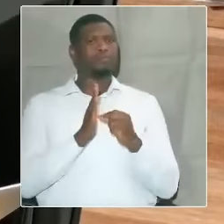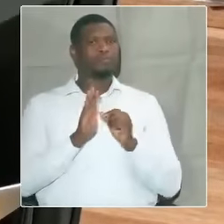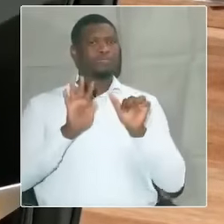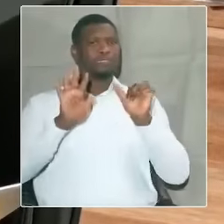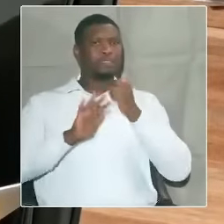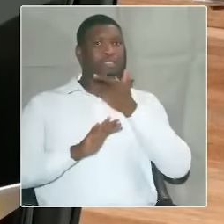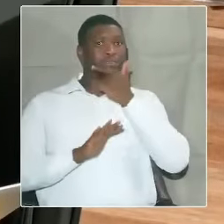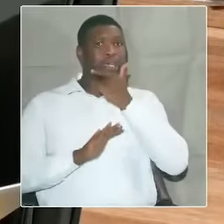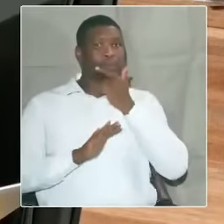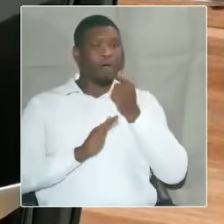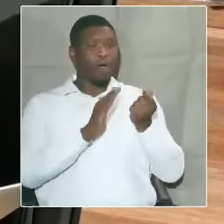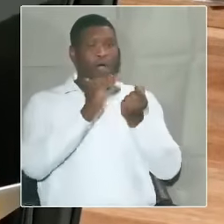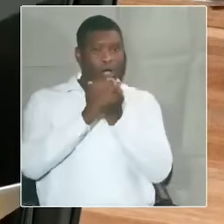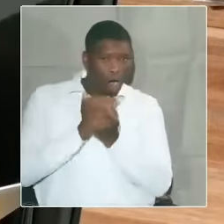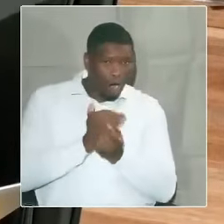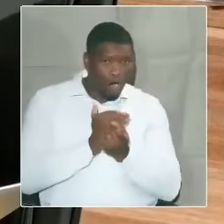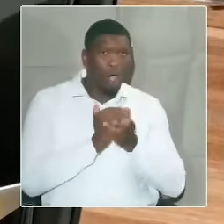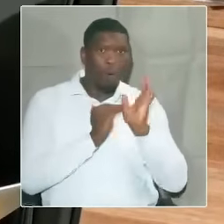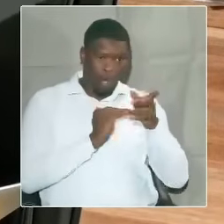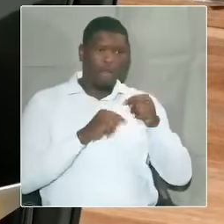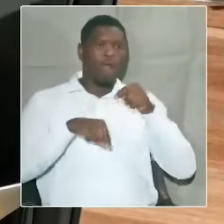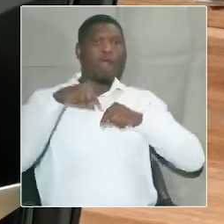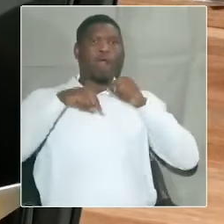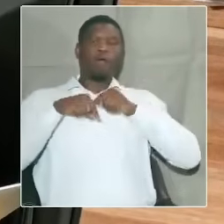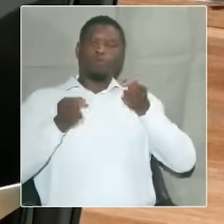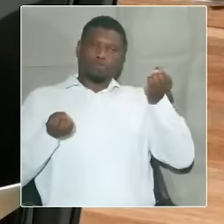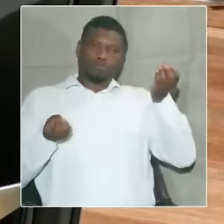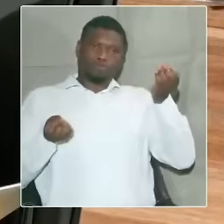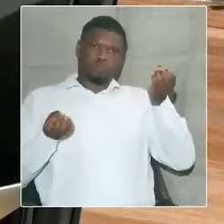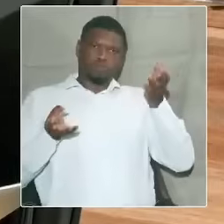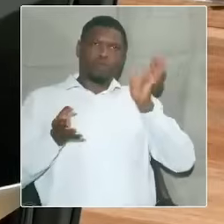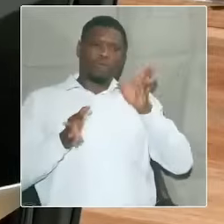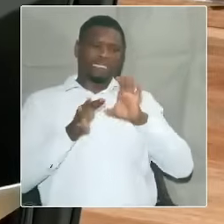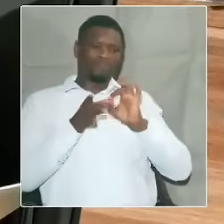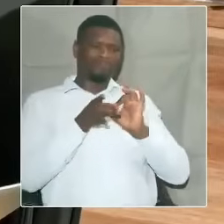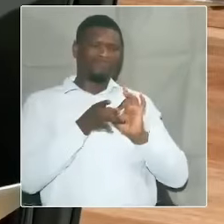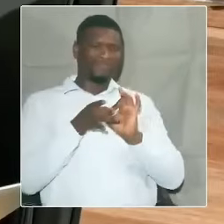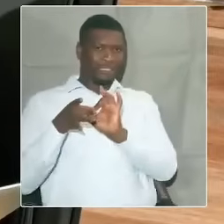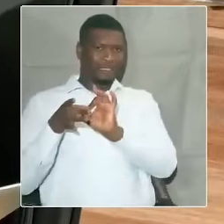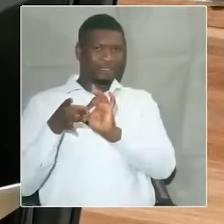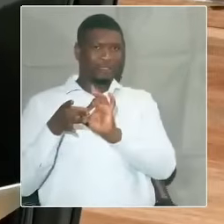of the 6th of December in relation to